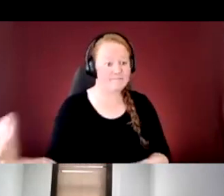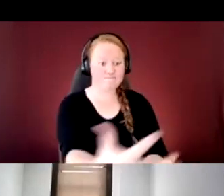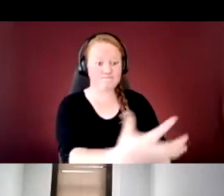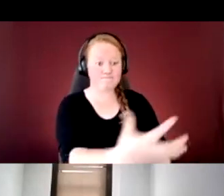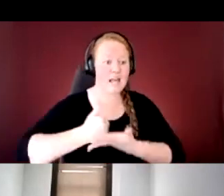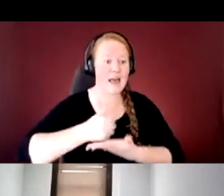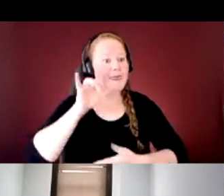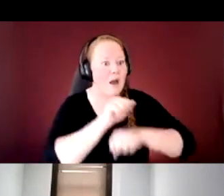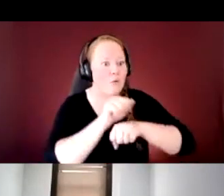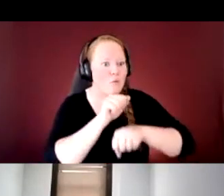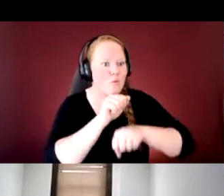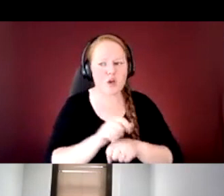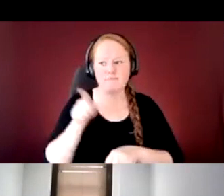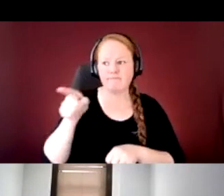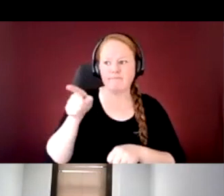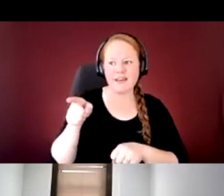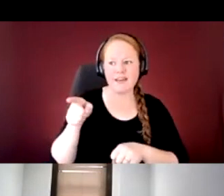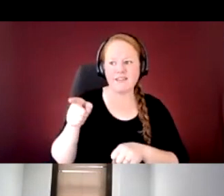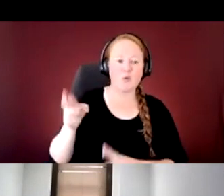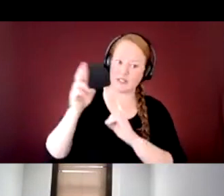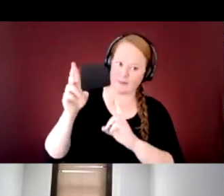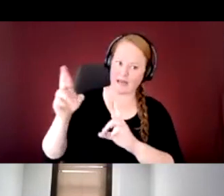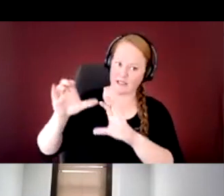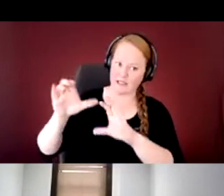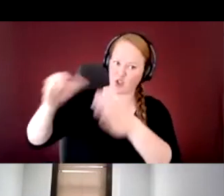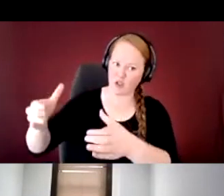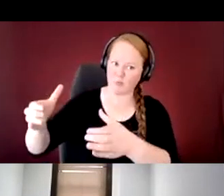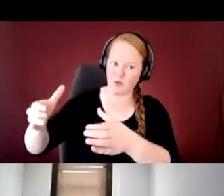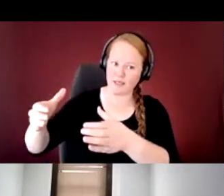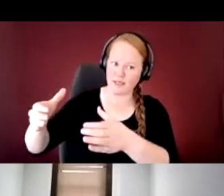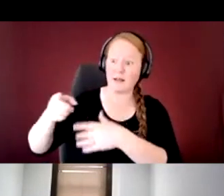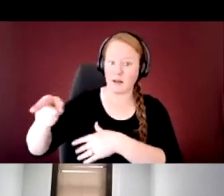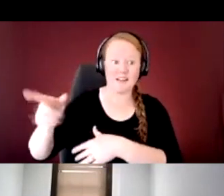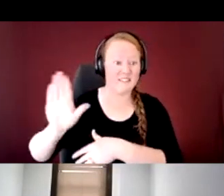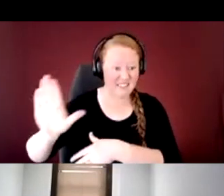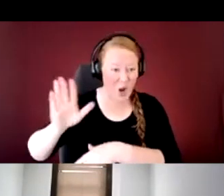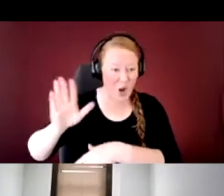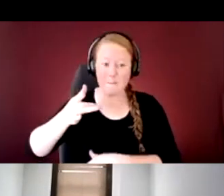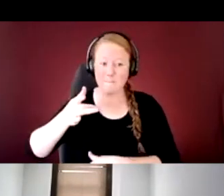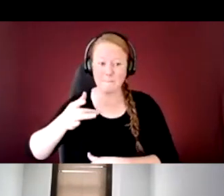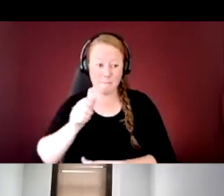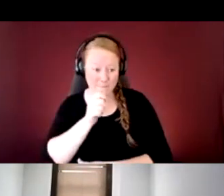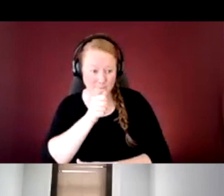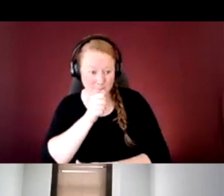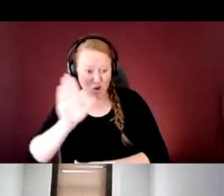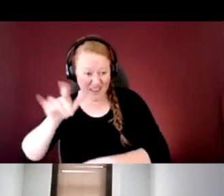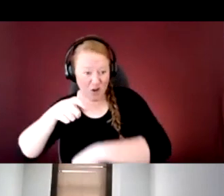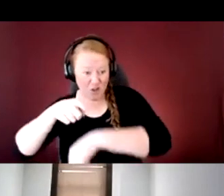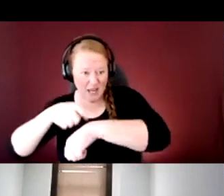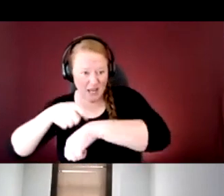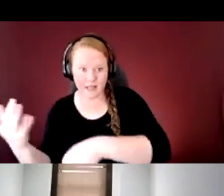group of highly respected community leader volunteers who've devoted many of their personal time hours to this work. I'm very proud of